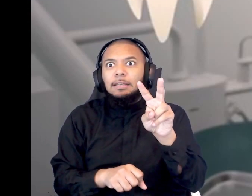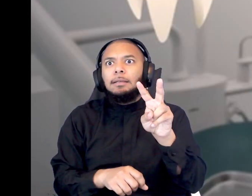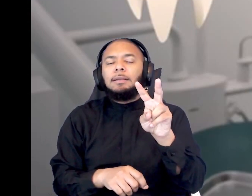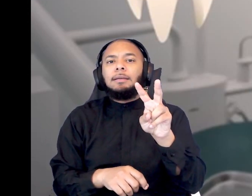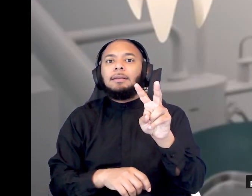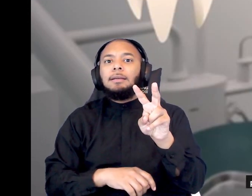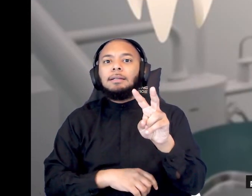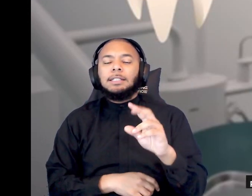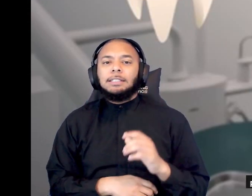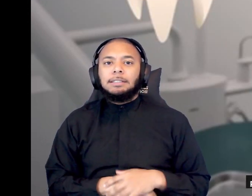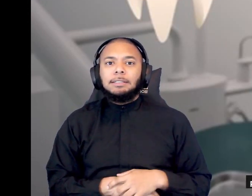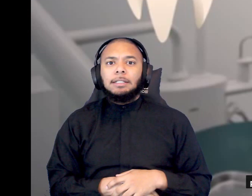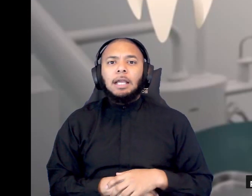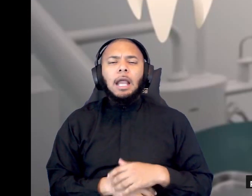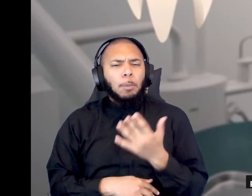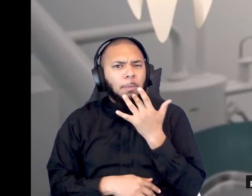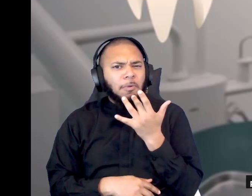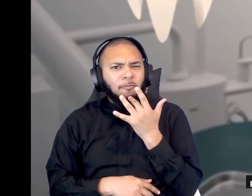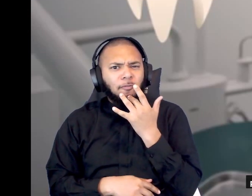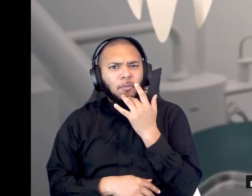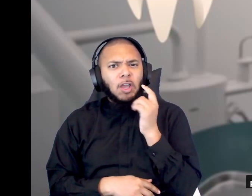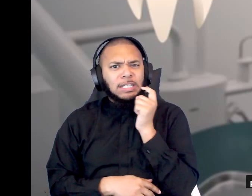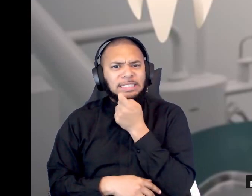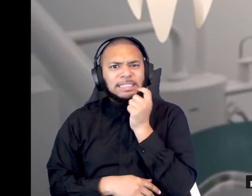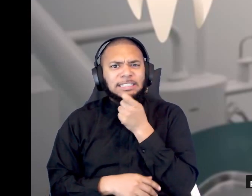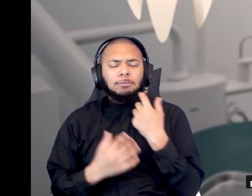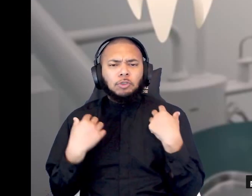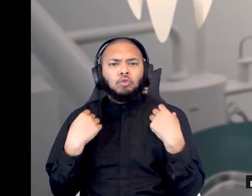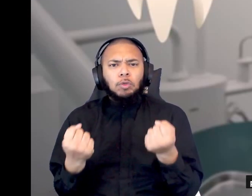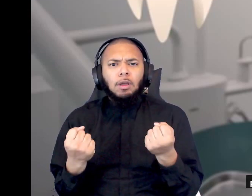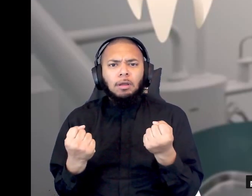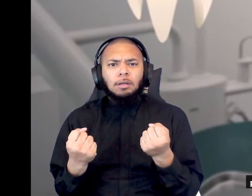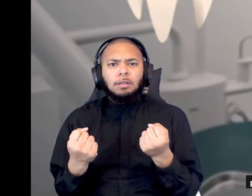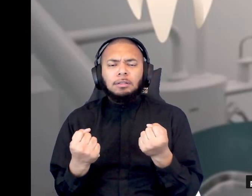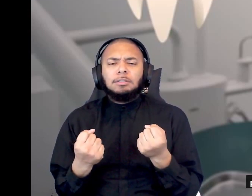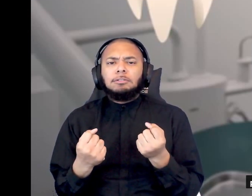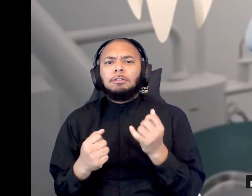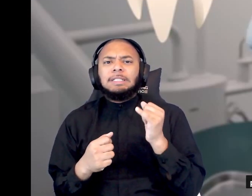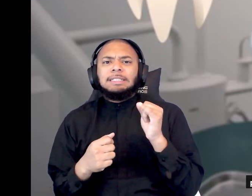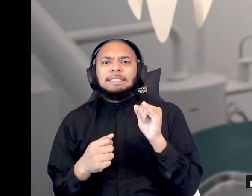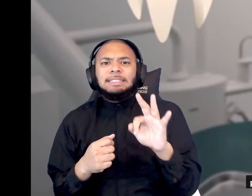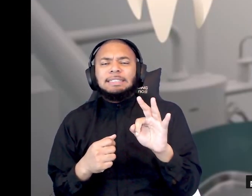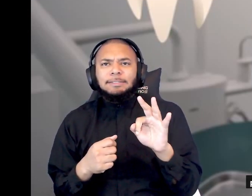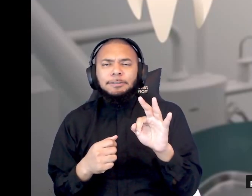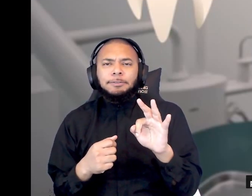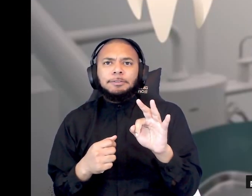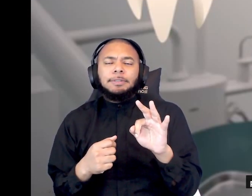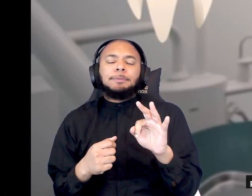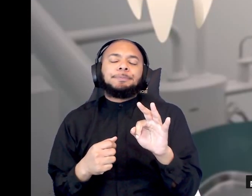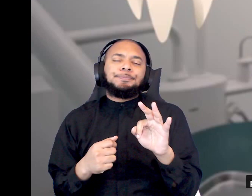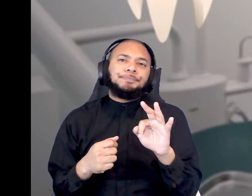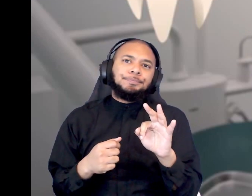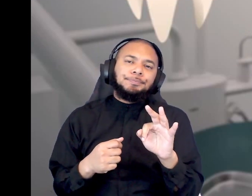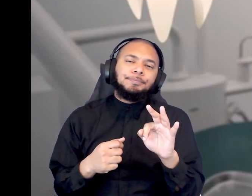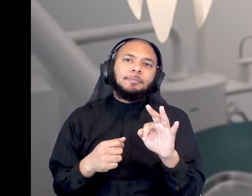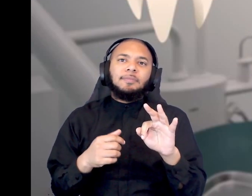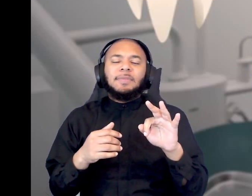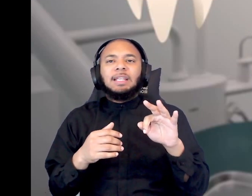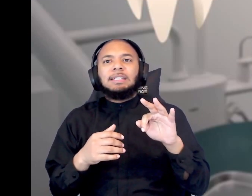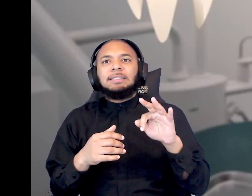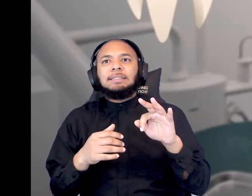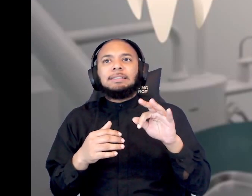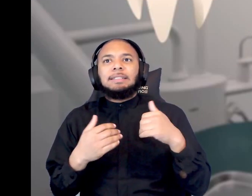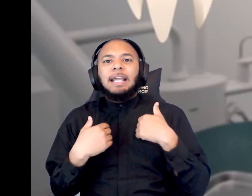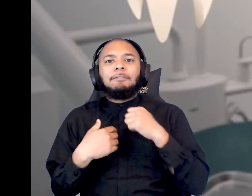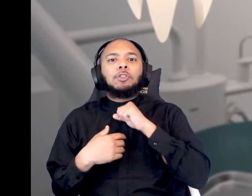And we like to keep them strong. So if there's ever any plaque in there that then develops a depression and